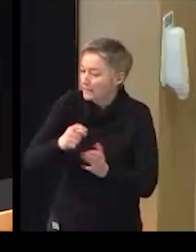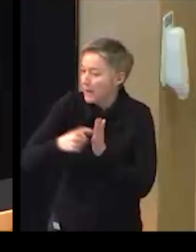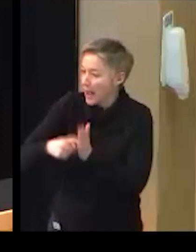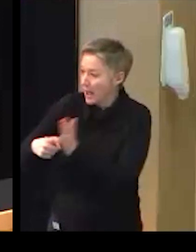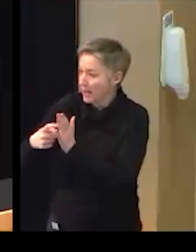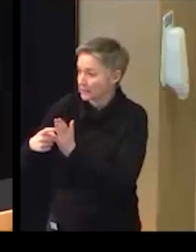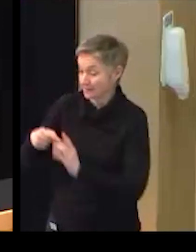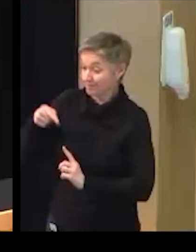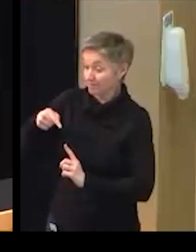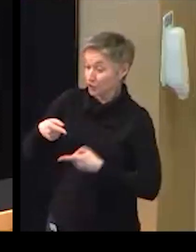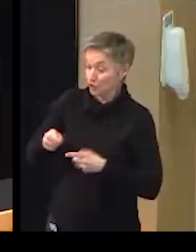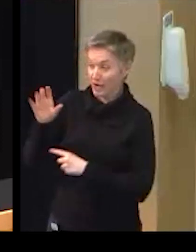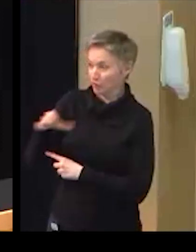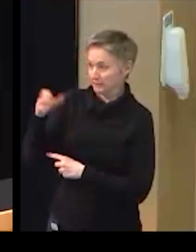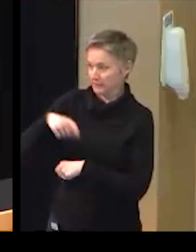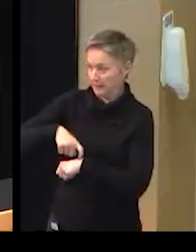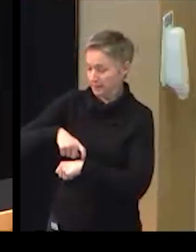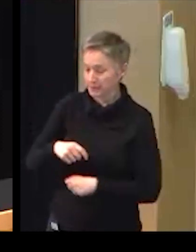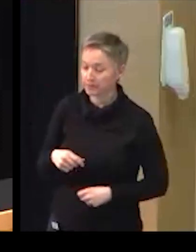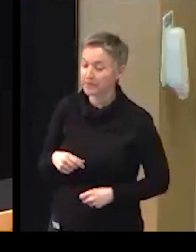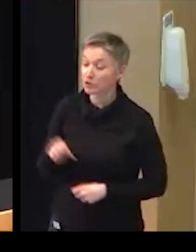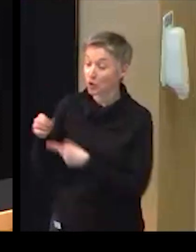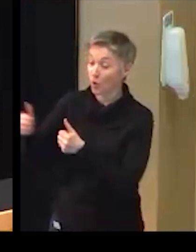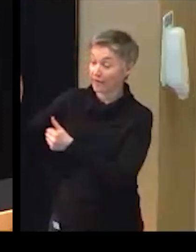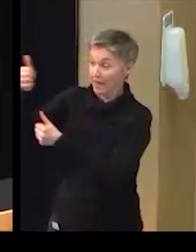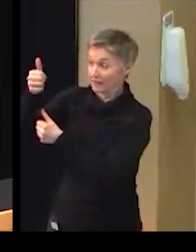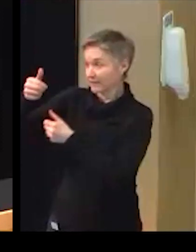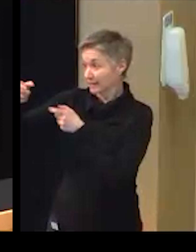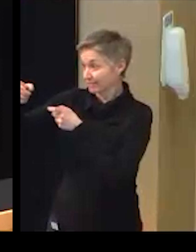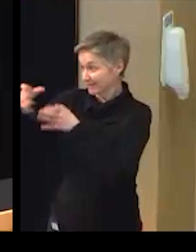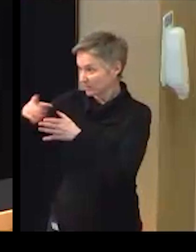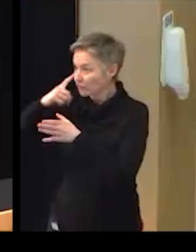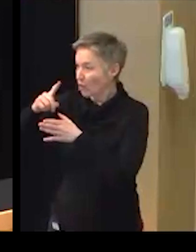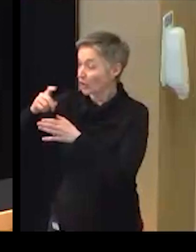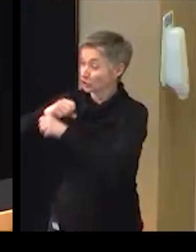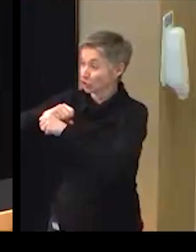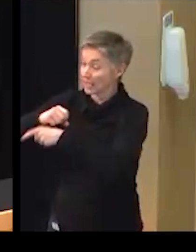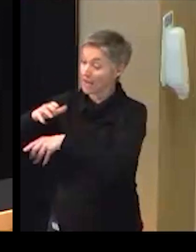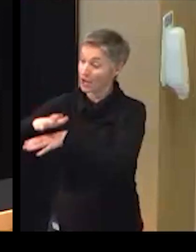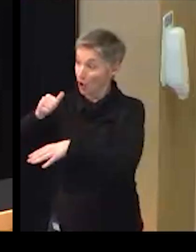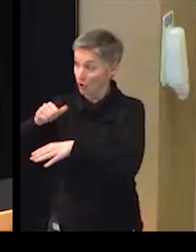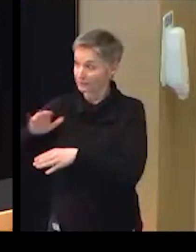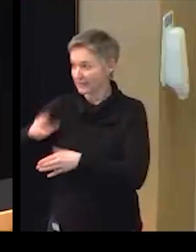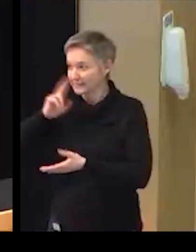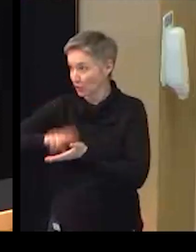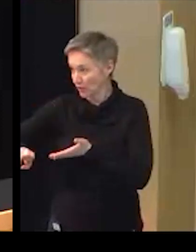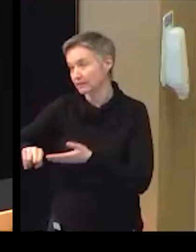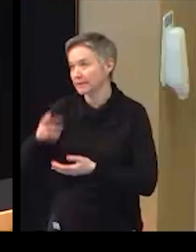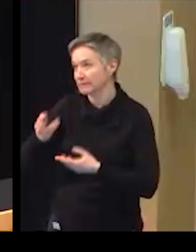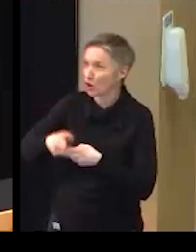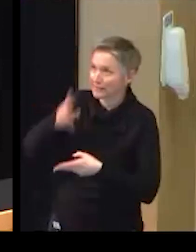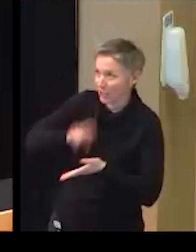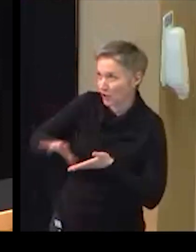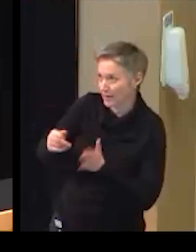the Christmas season. And he called in his administrative assistant, called a secretary back in those